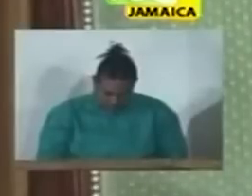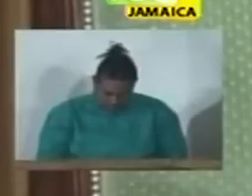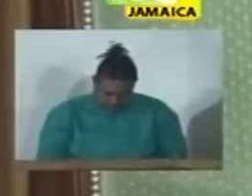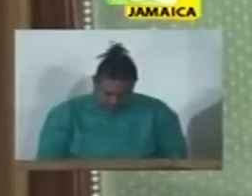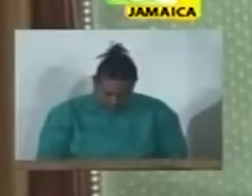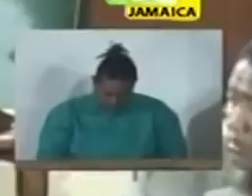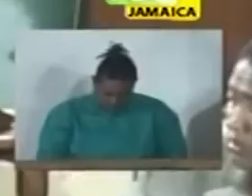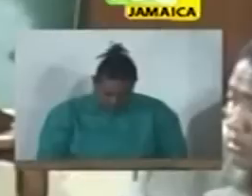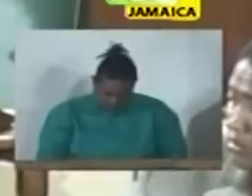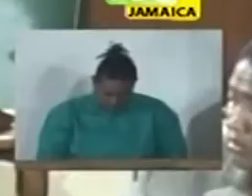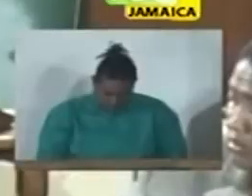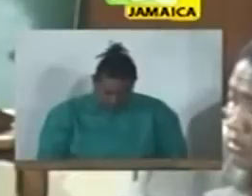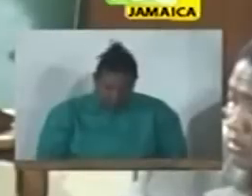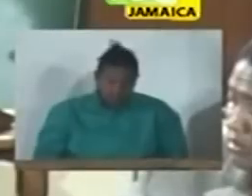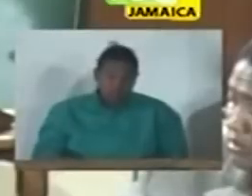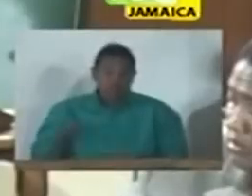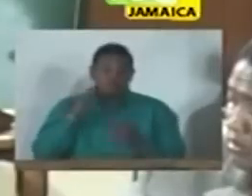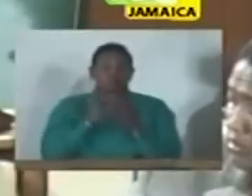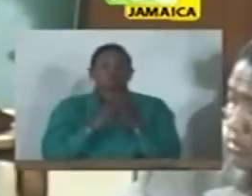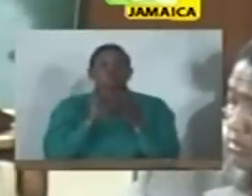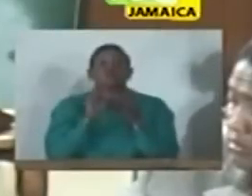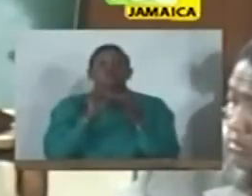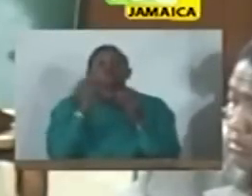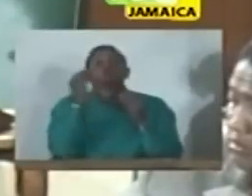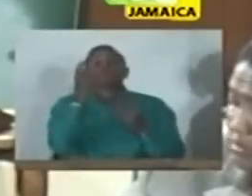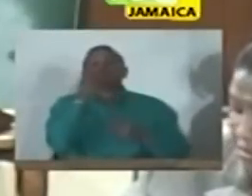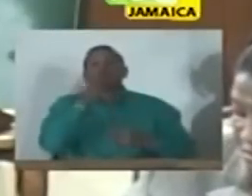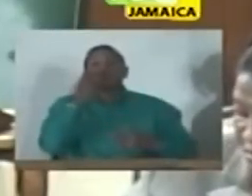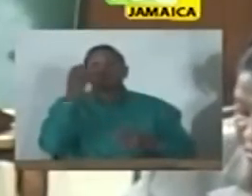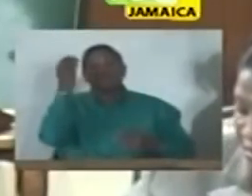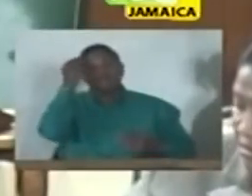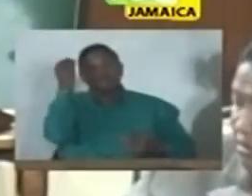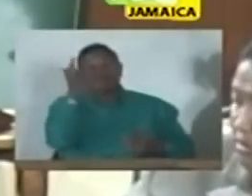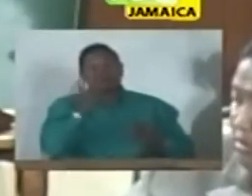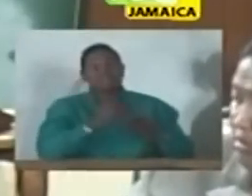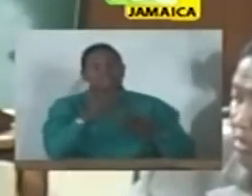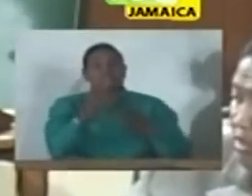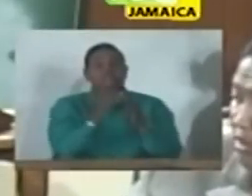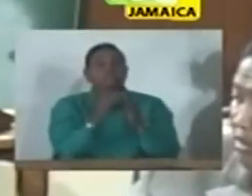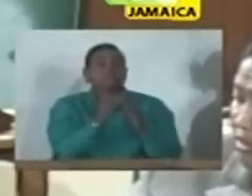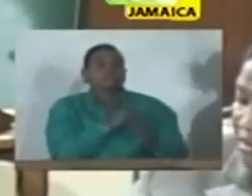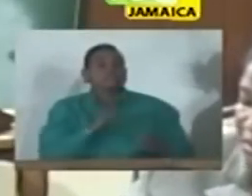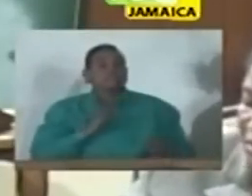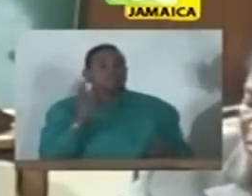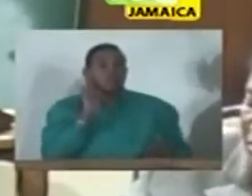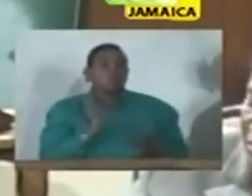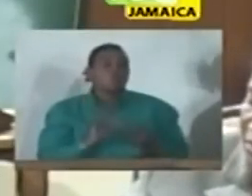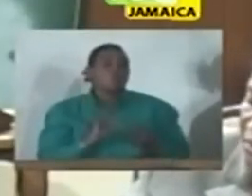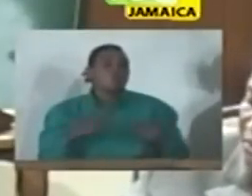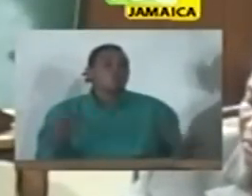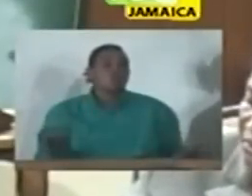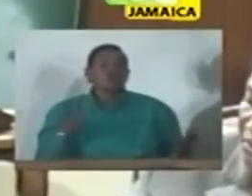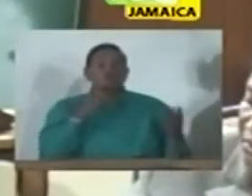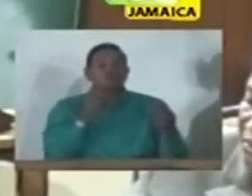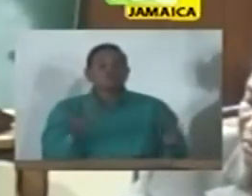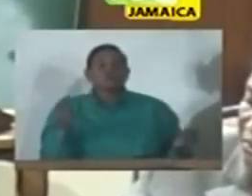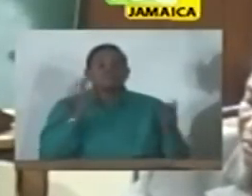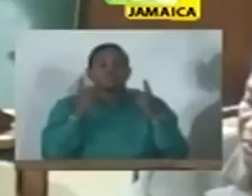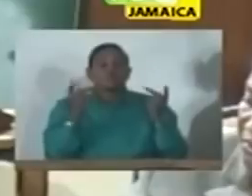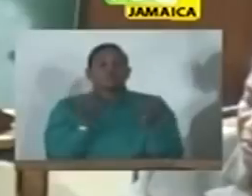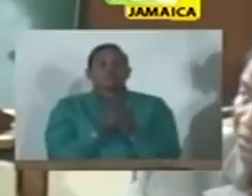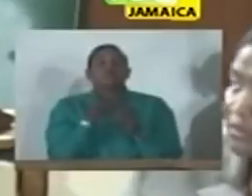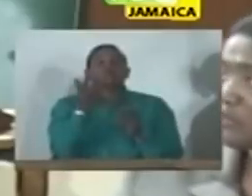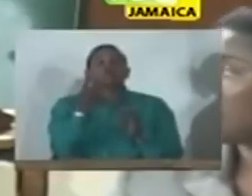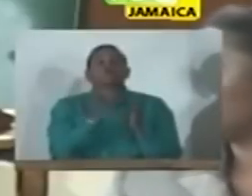Mr. President, I beg to give notice that at the next meeting of the Senate, I will move the following motion. Be it resolved that the Public Procurement, Registration